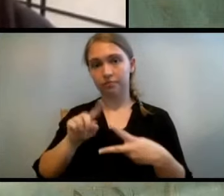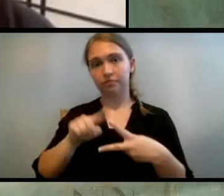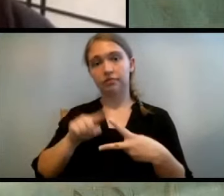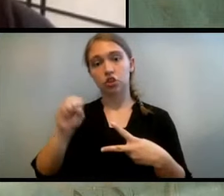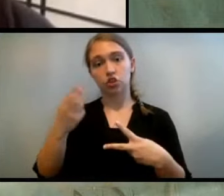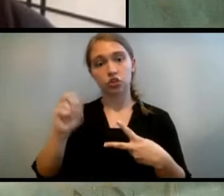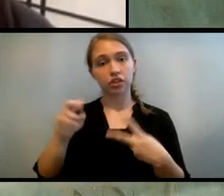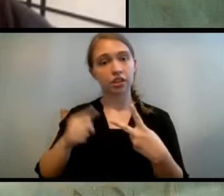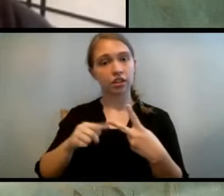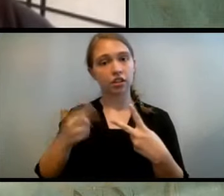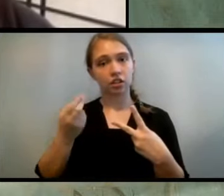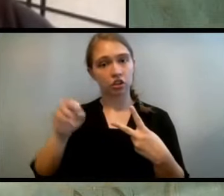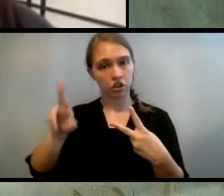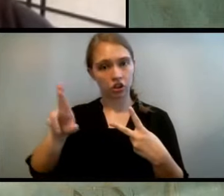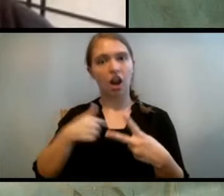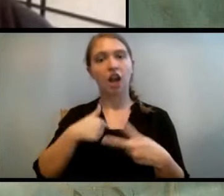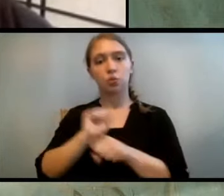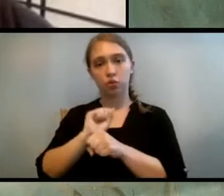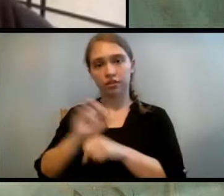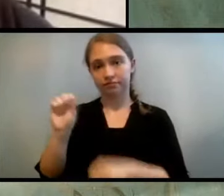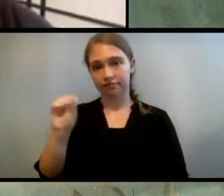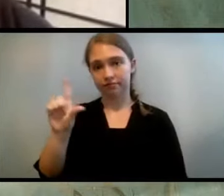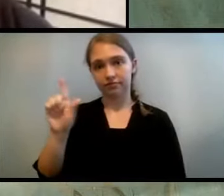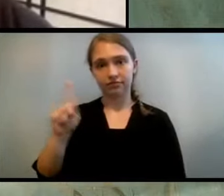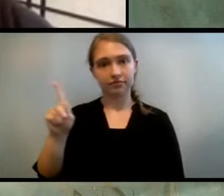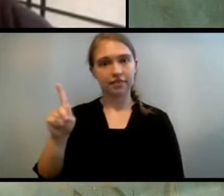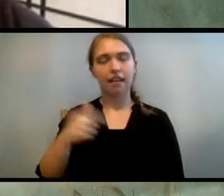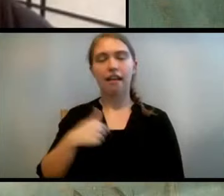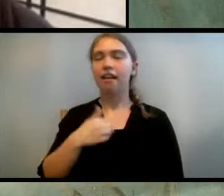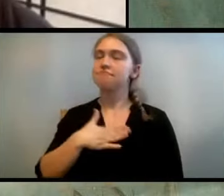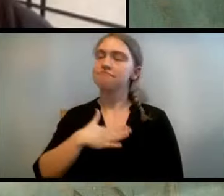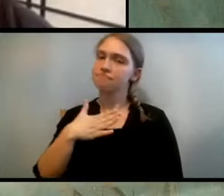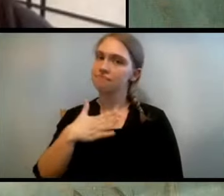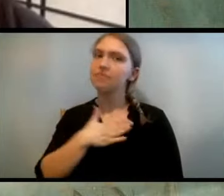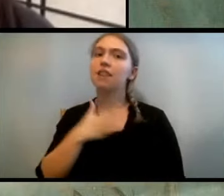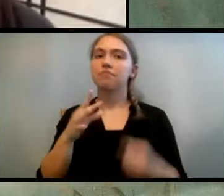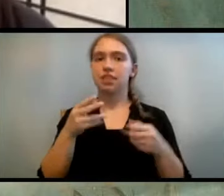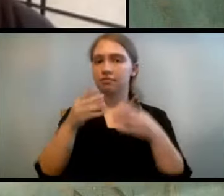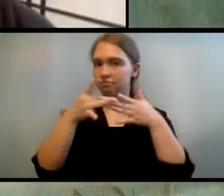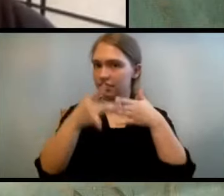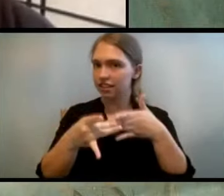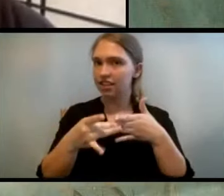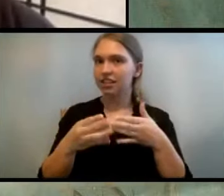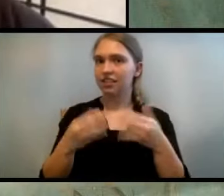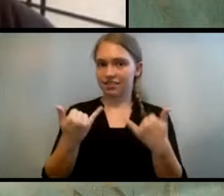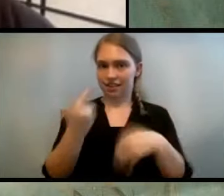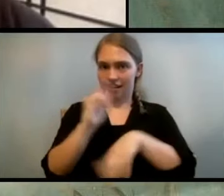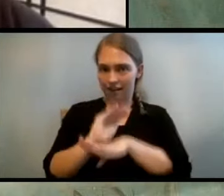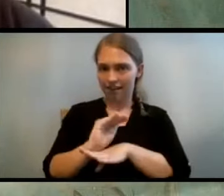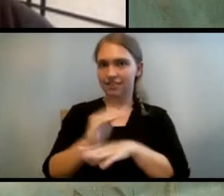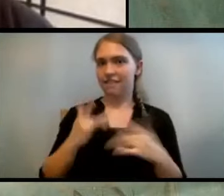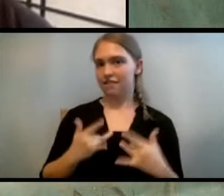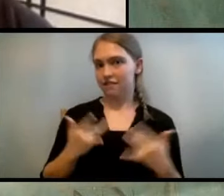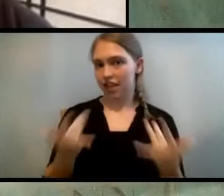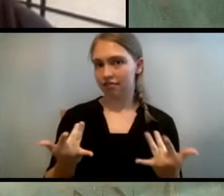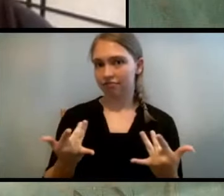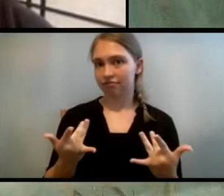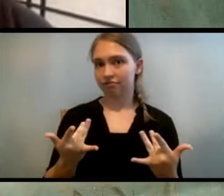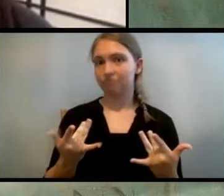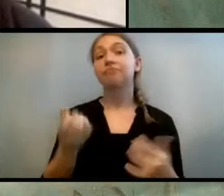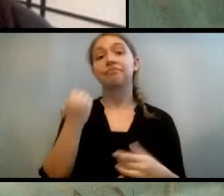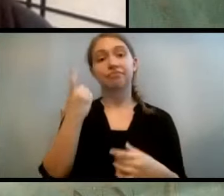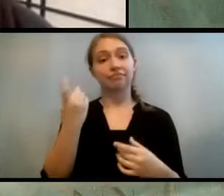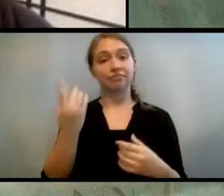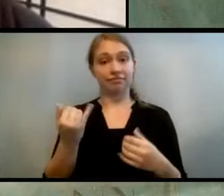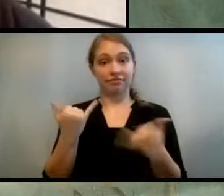Library, and I am so pleased to be moderating this Editor's Roundtable event. Week five with the editors who come